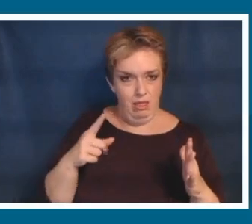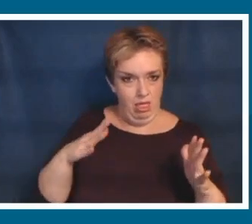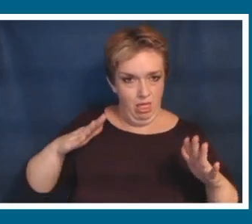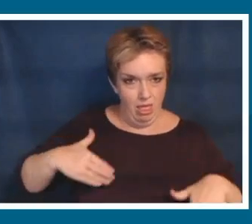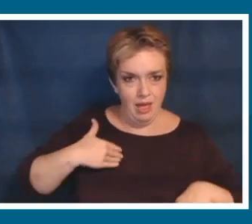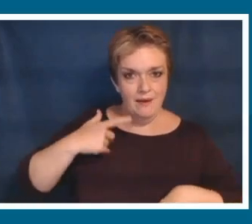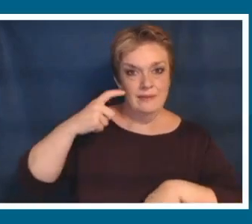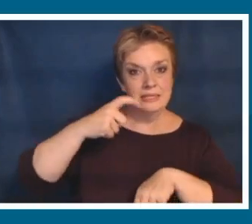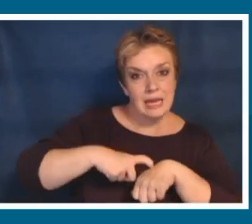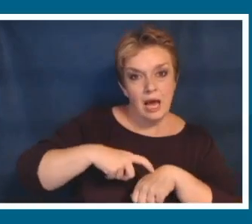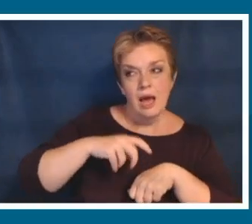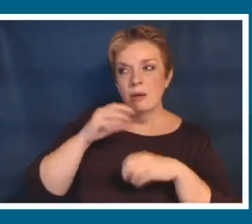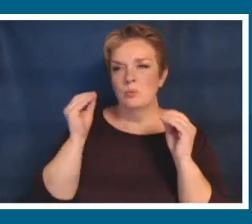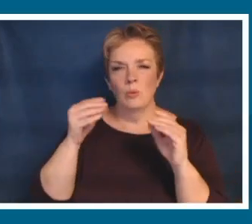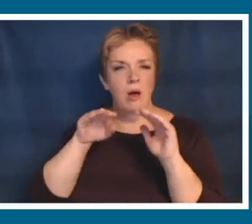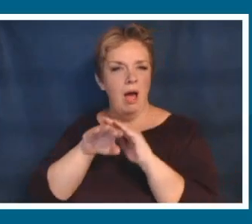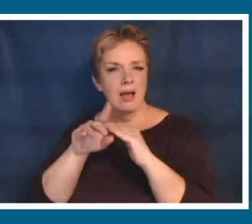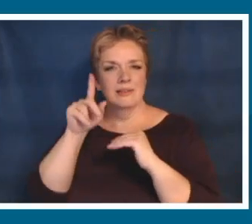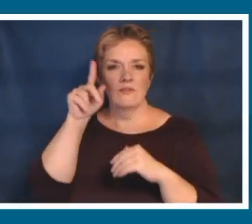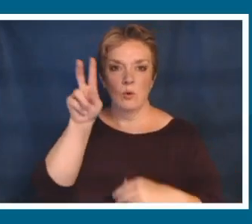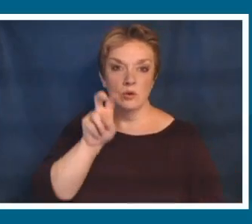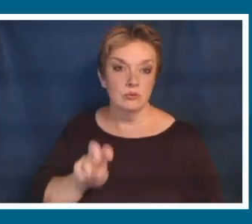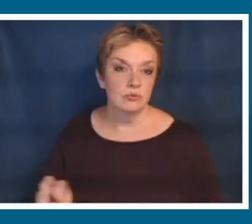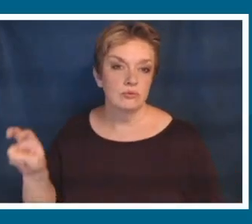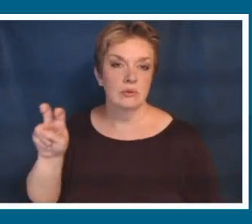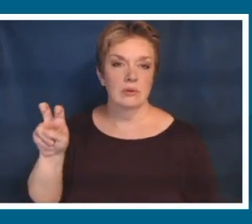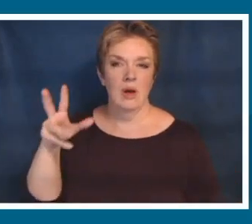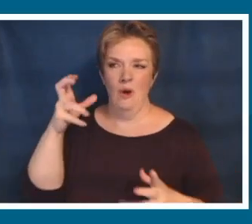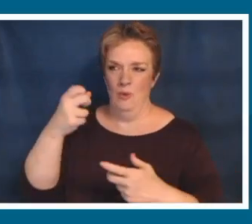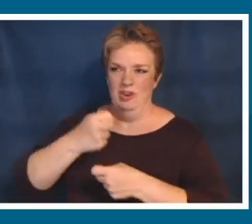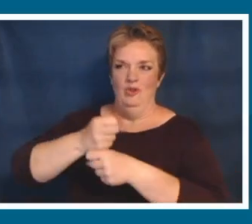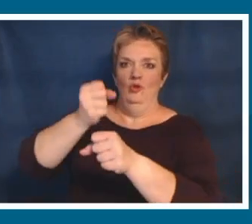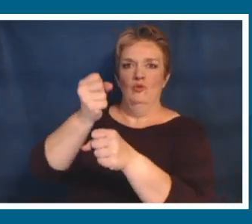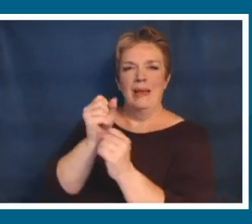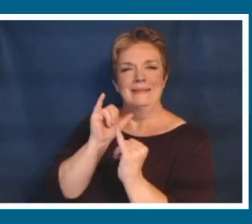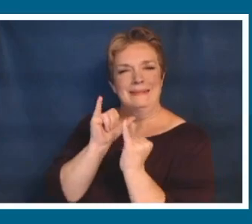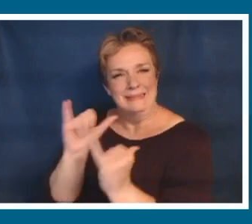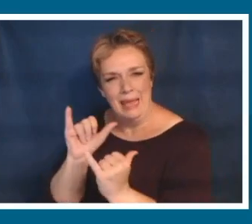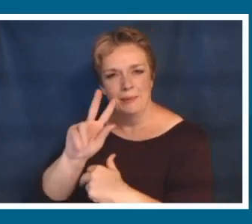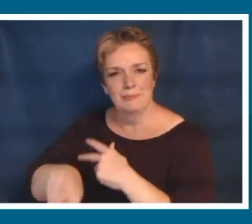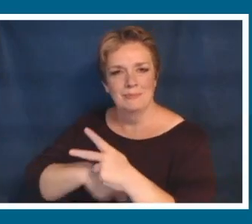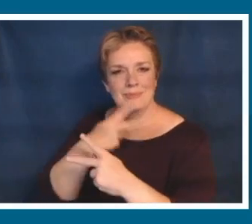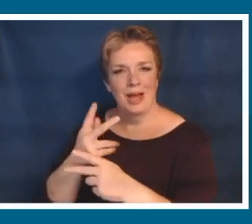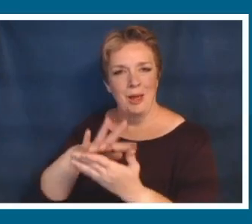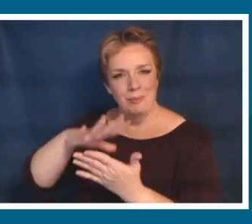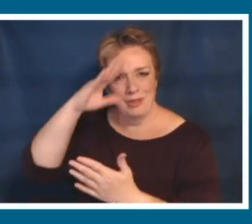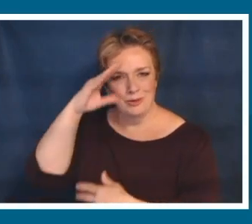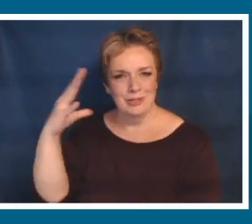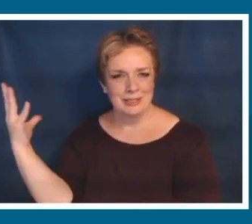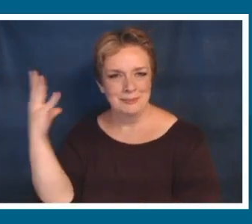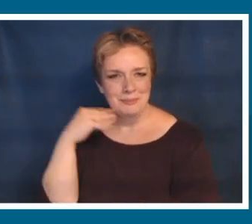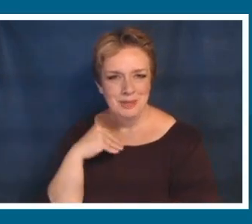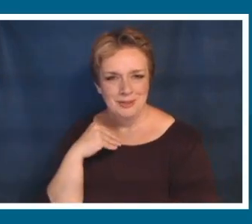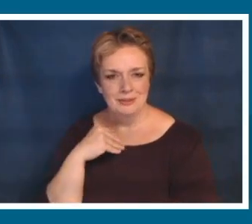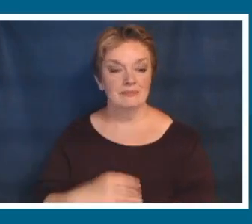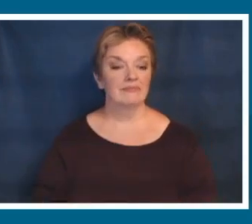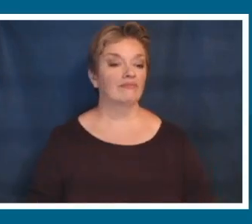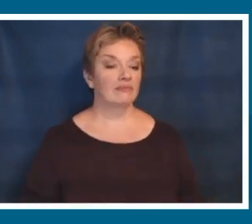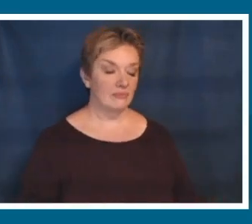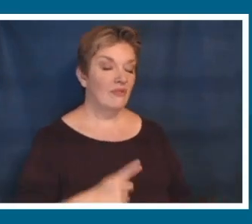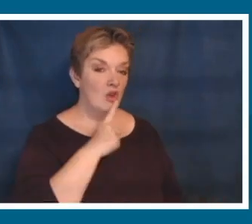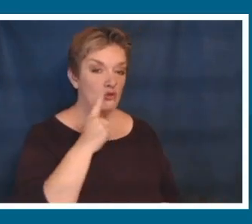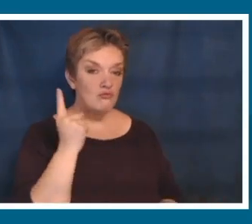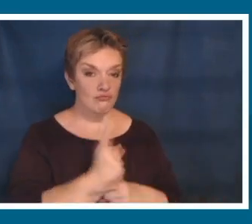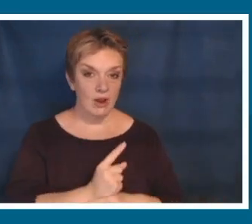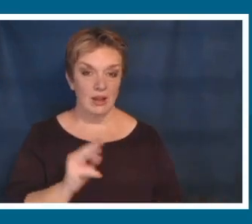field trips to create that exact learning experience? Megan Yes. is, in fact, a rock star.